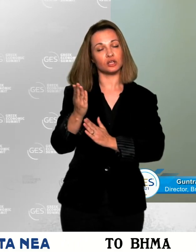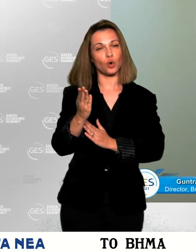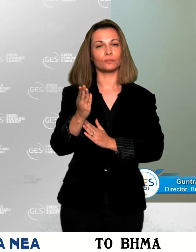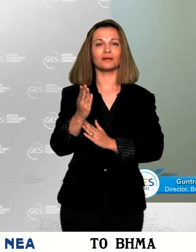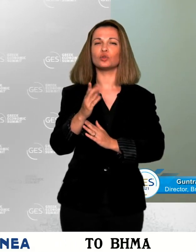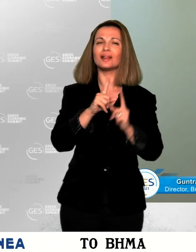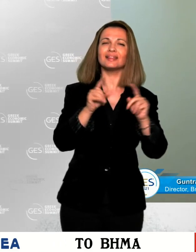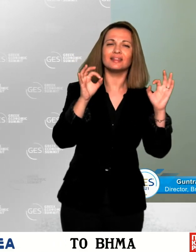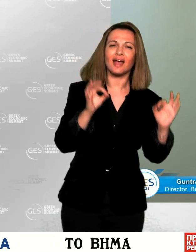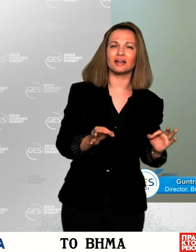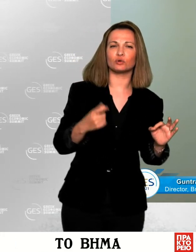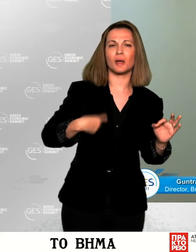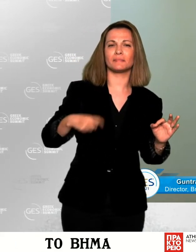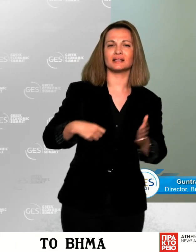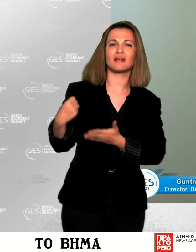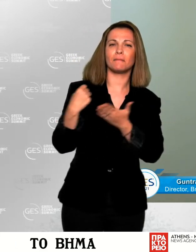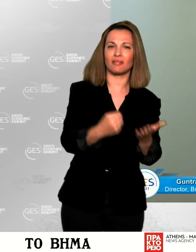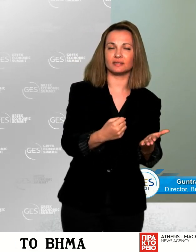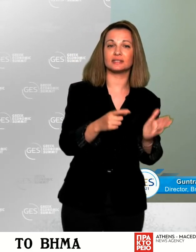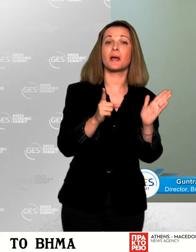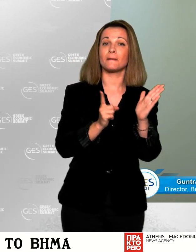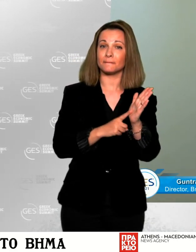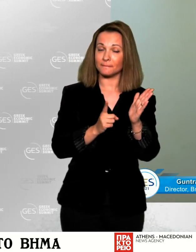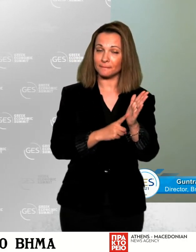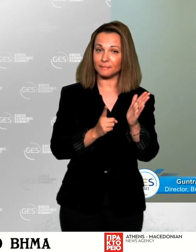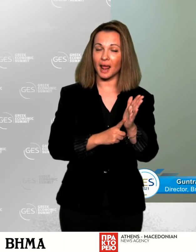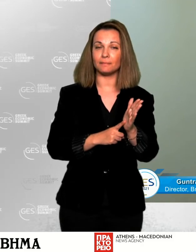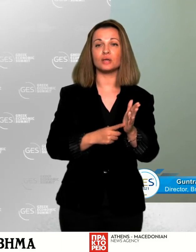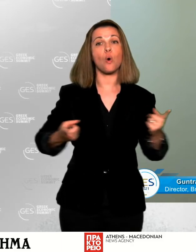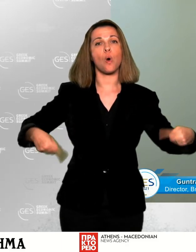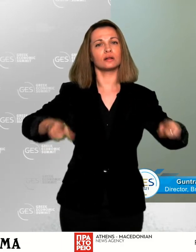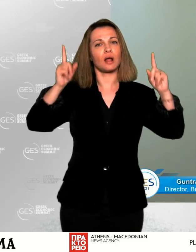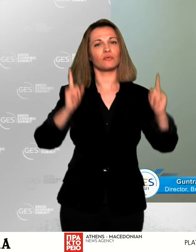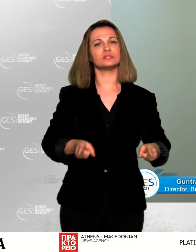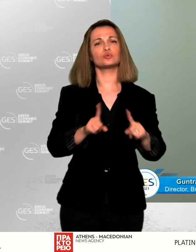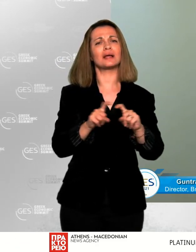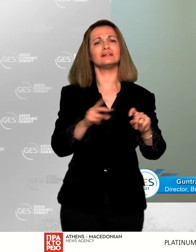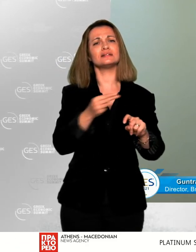clear taxonomy, and we need an institution that supervises that